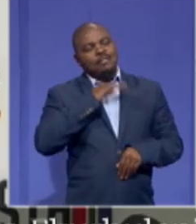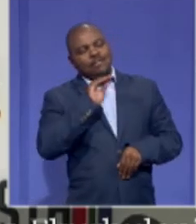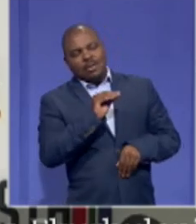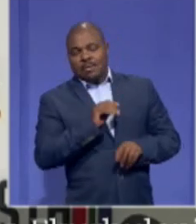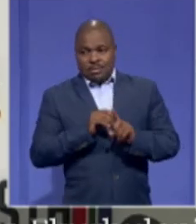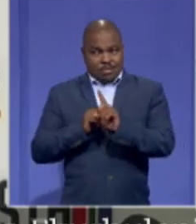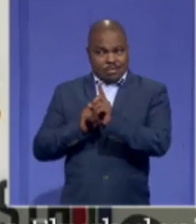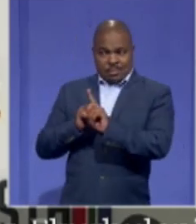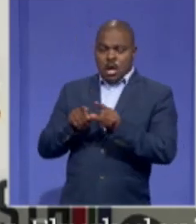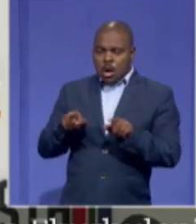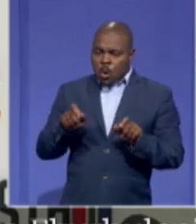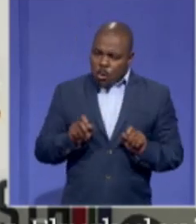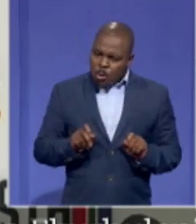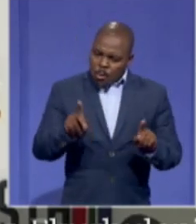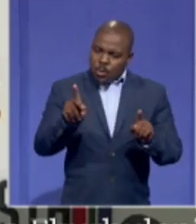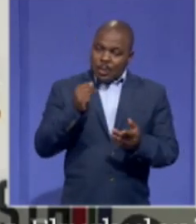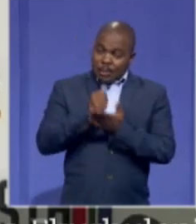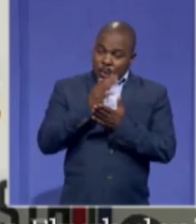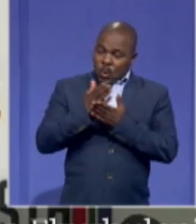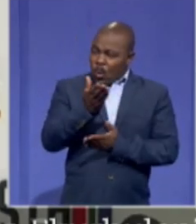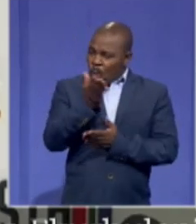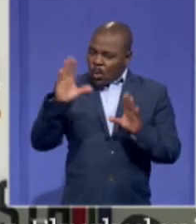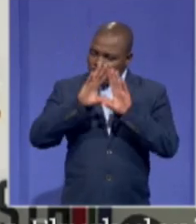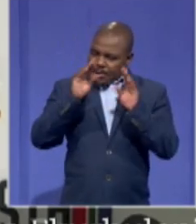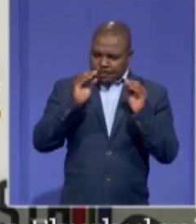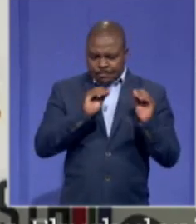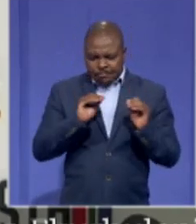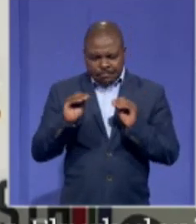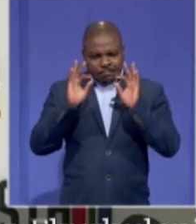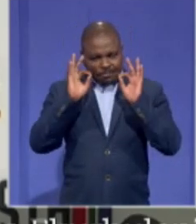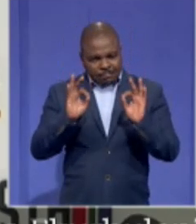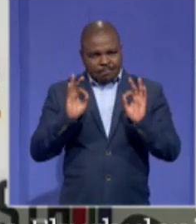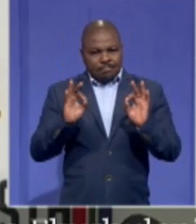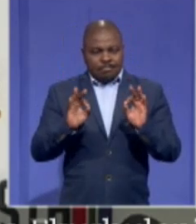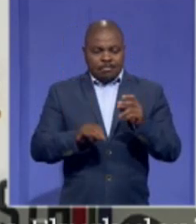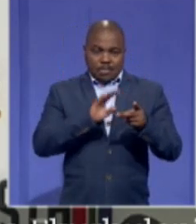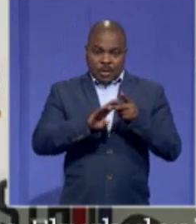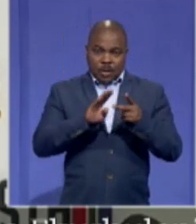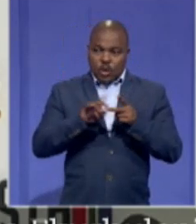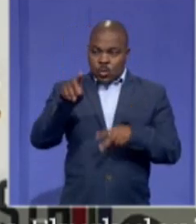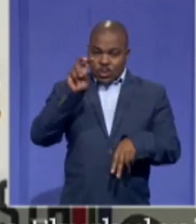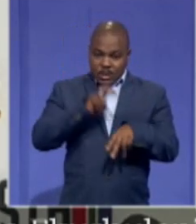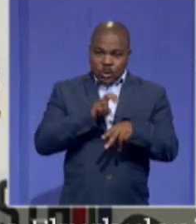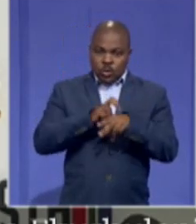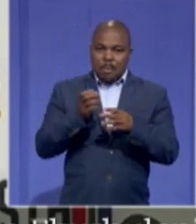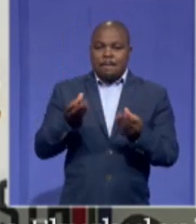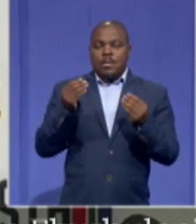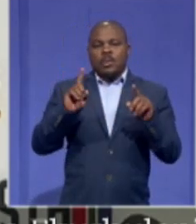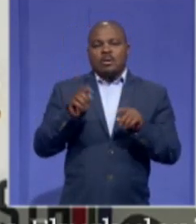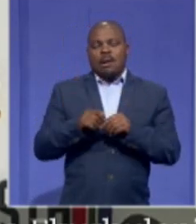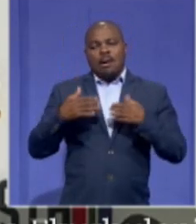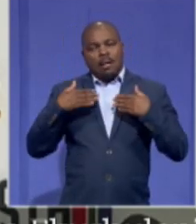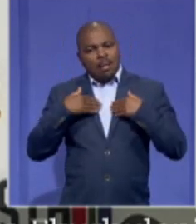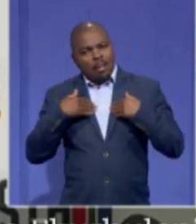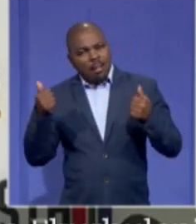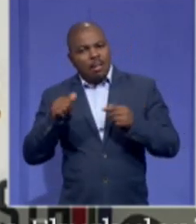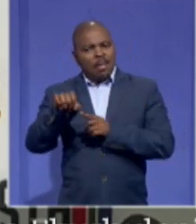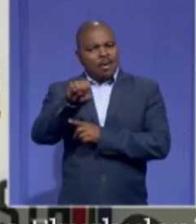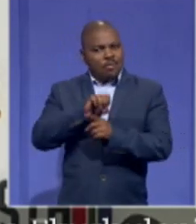ensure that all necessary compliance is done. This includes the obtaining of the necessary health and environmental